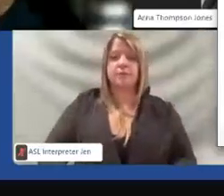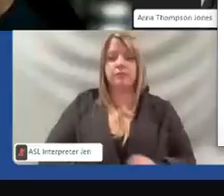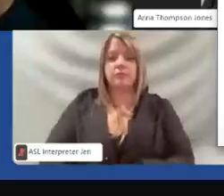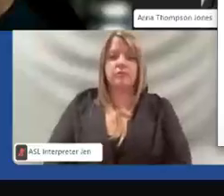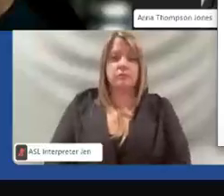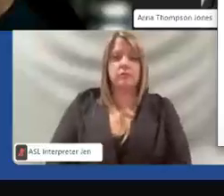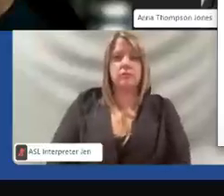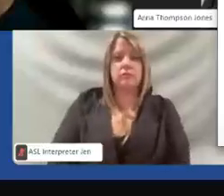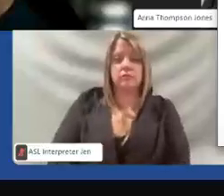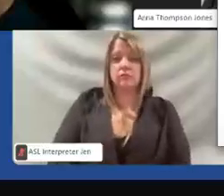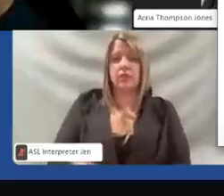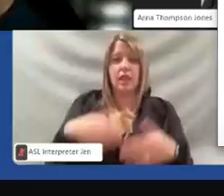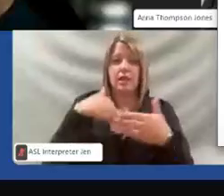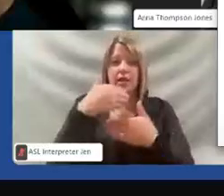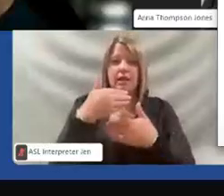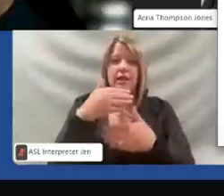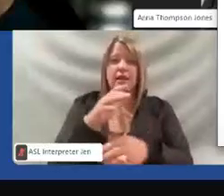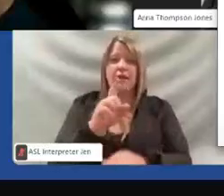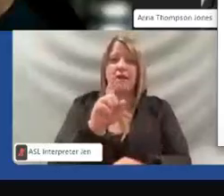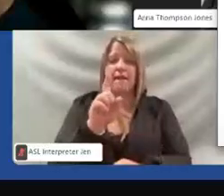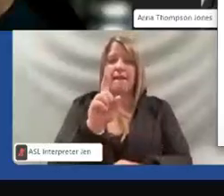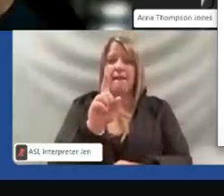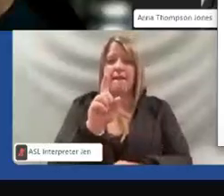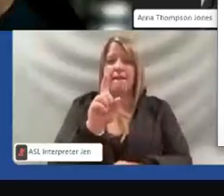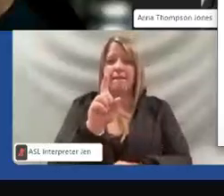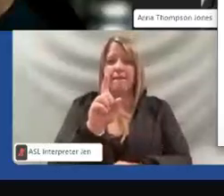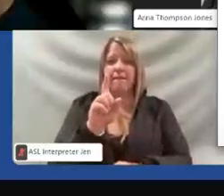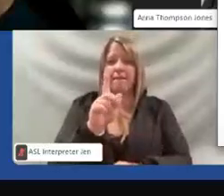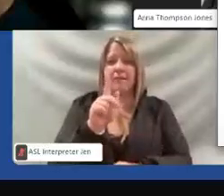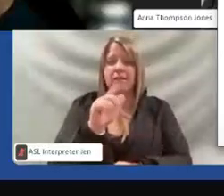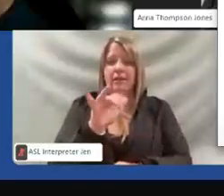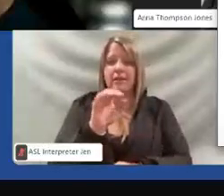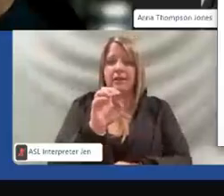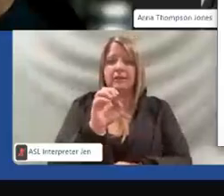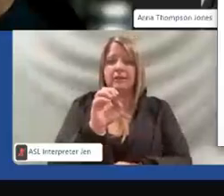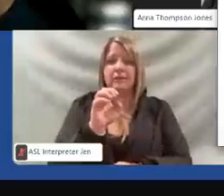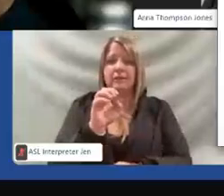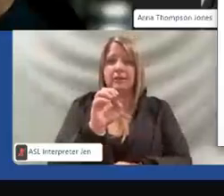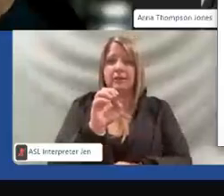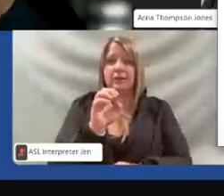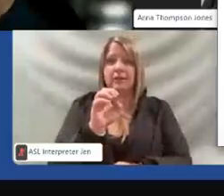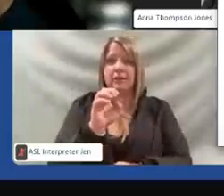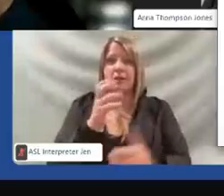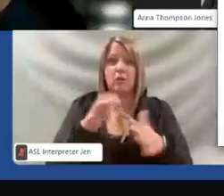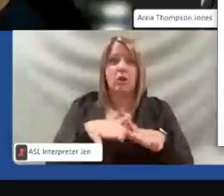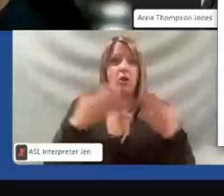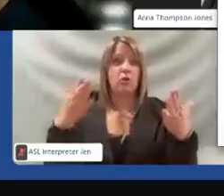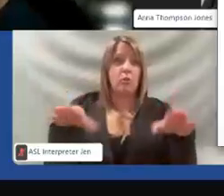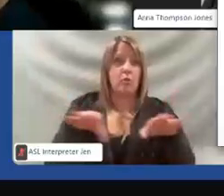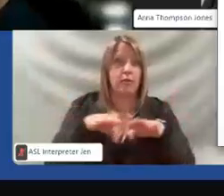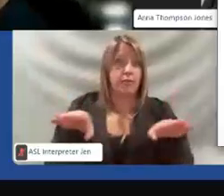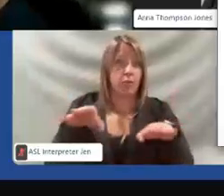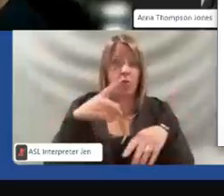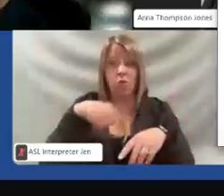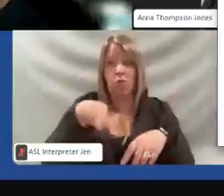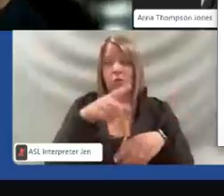All right. And then the next line, oh, I'm sorry, did I hear? This is Casey. Yeah, go I ahead, Casey. want to open the floor if there's anybody